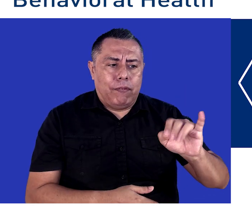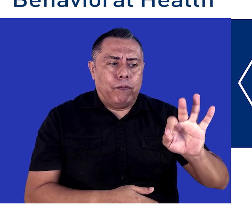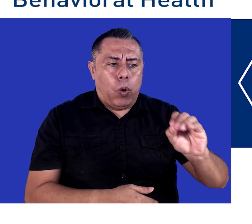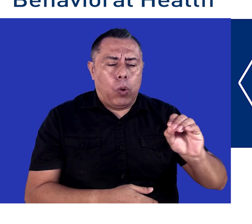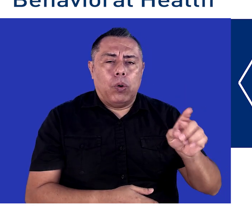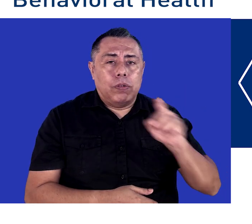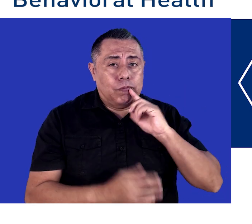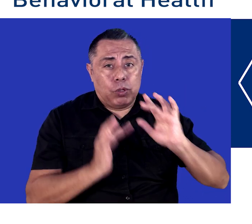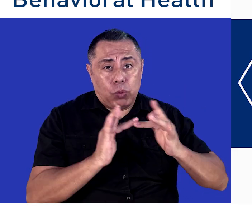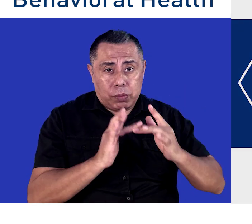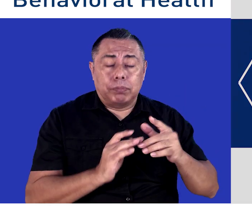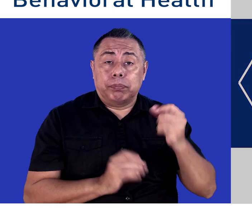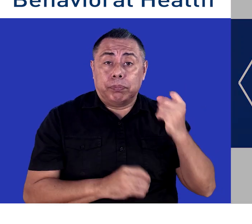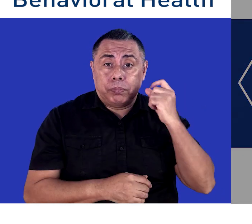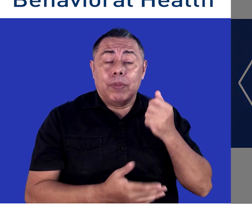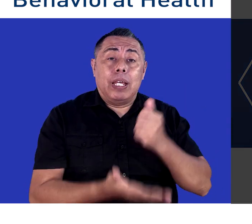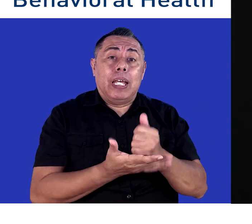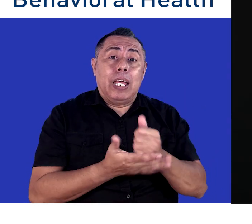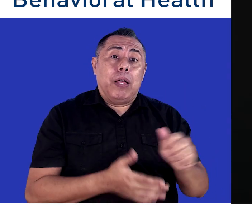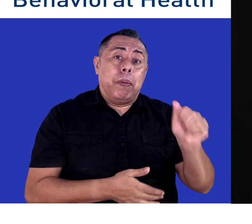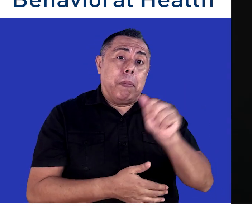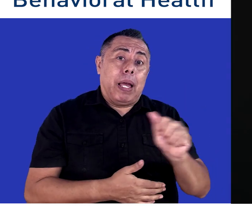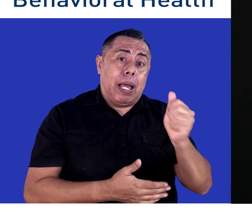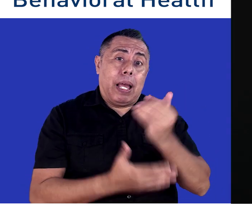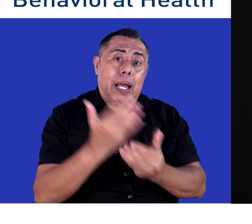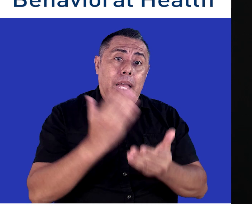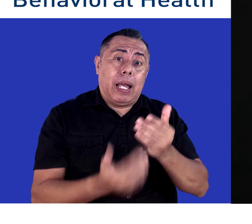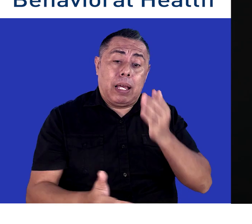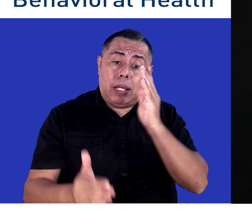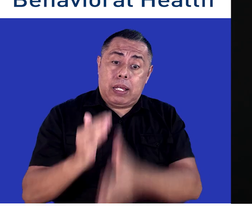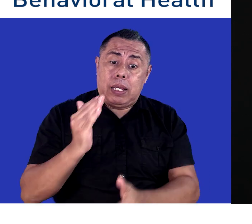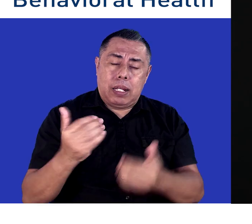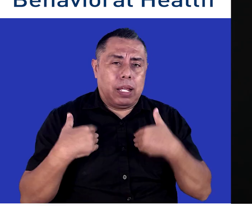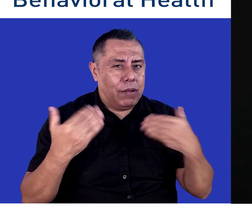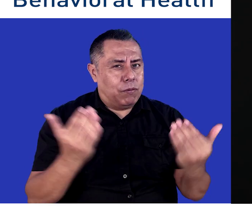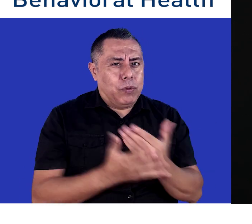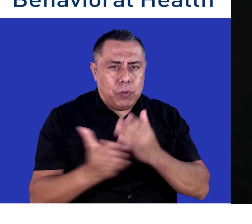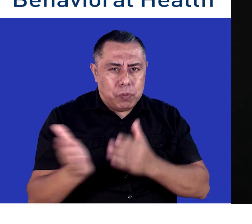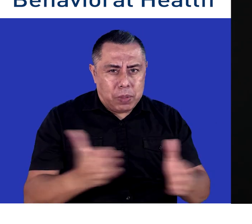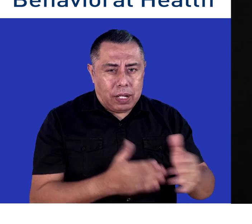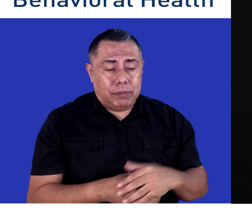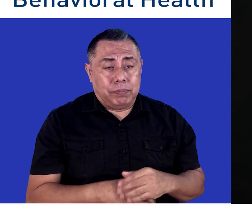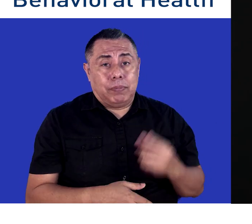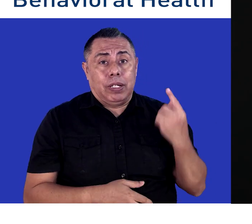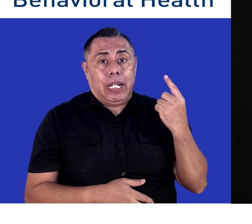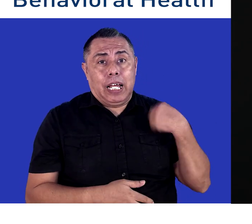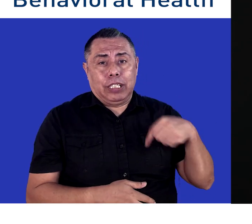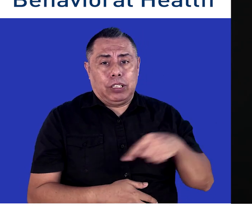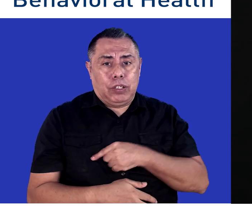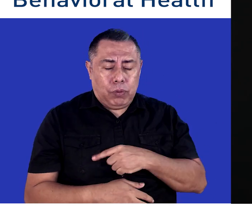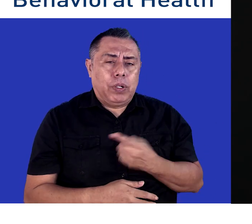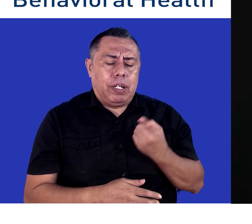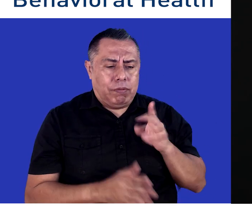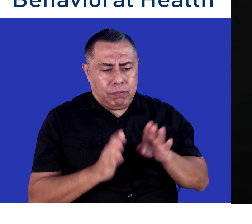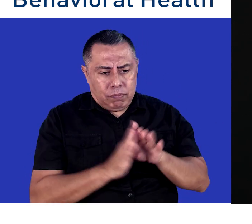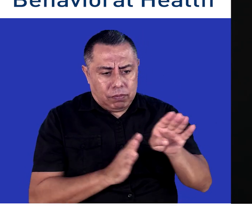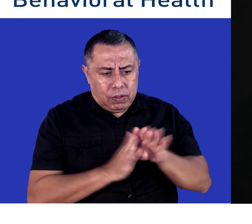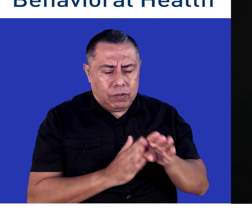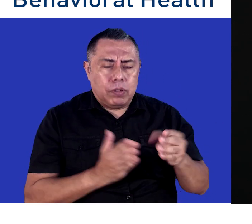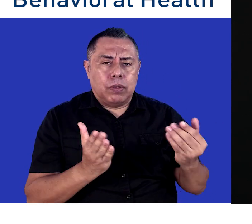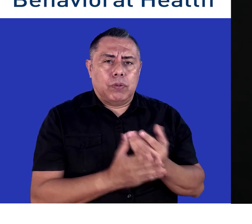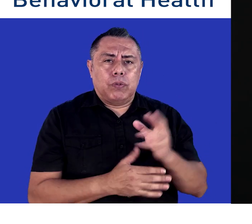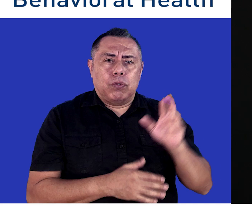website. As Help at Hand ended, a new plan began. Over the past year, we have actively shaped a new Riverside